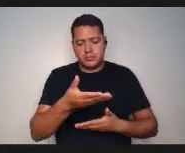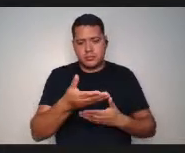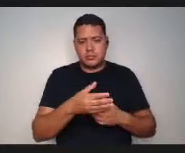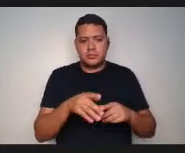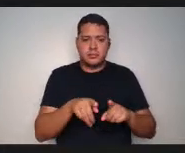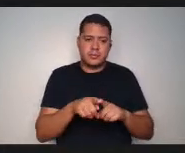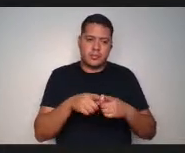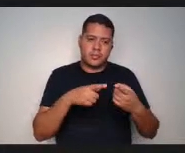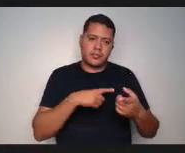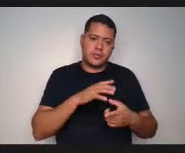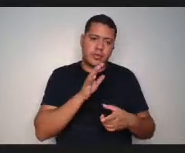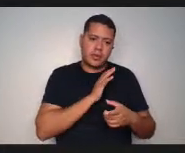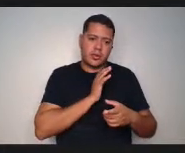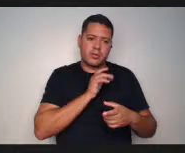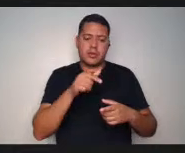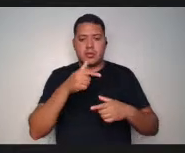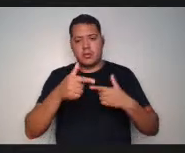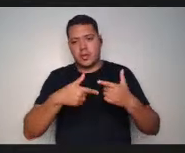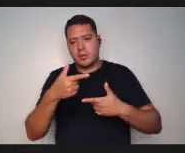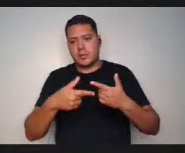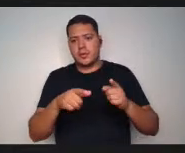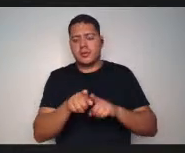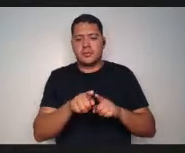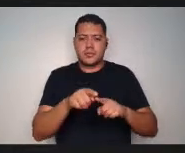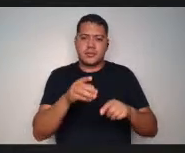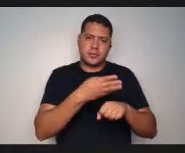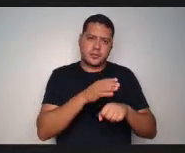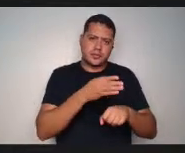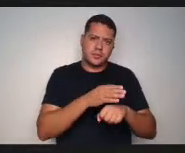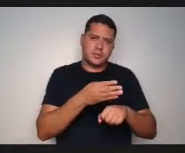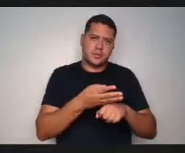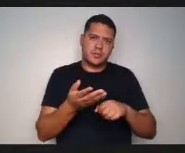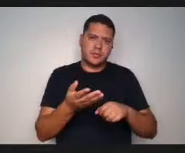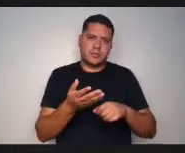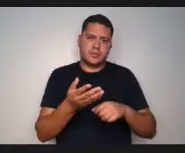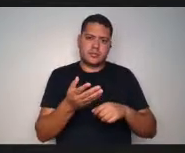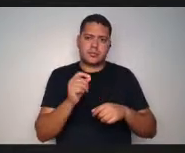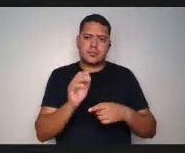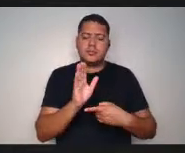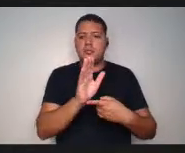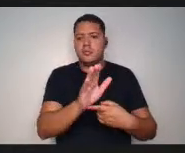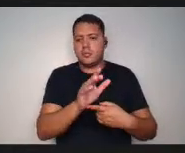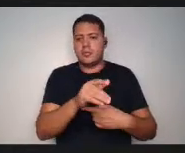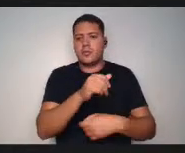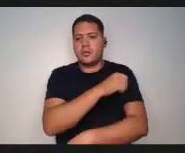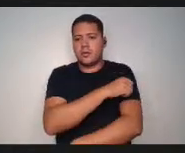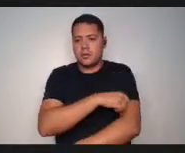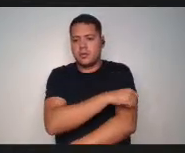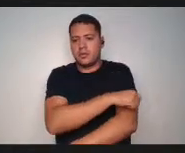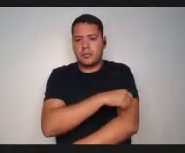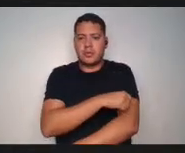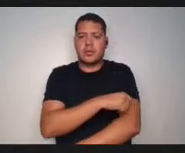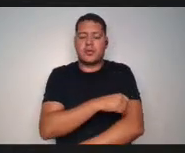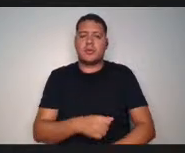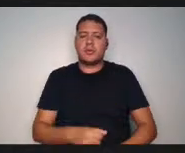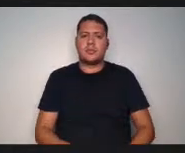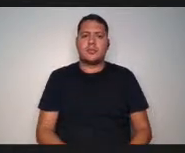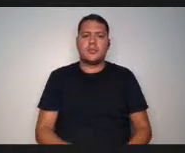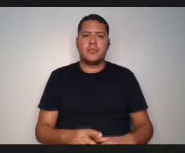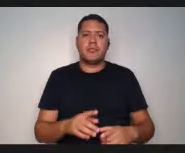reducing delays in filling open staff positions, which obviously impacts mandatory overtime, better guidance and training of new